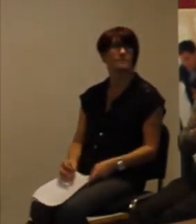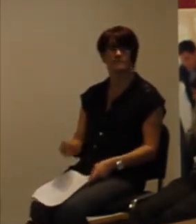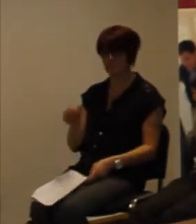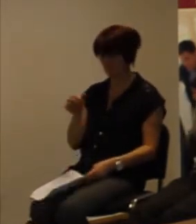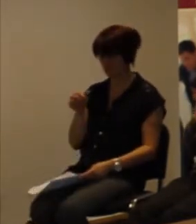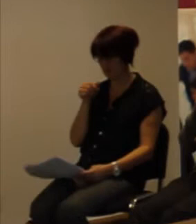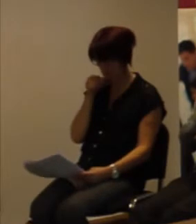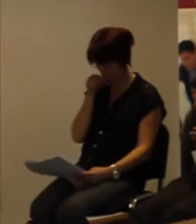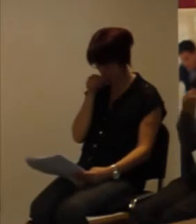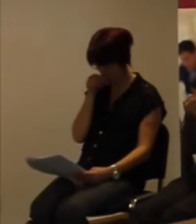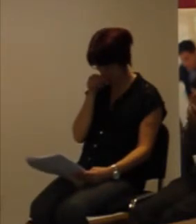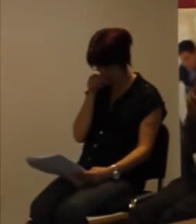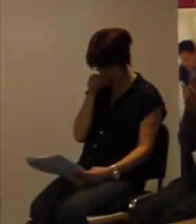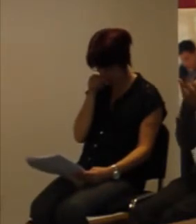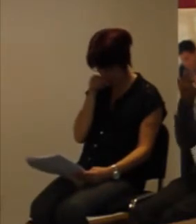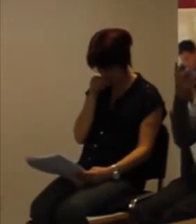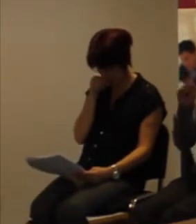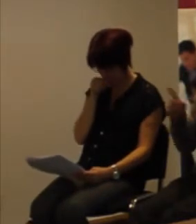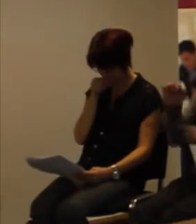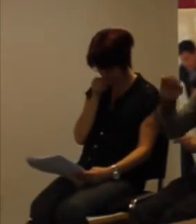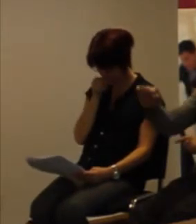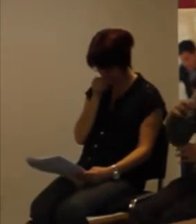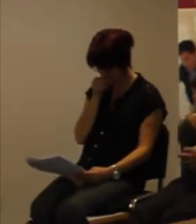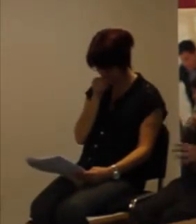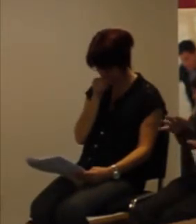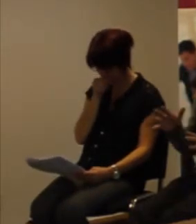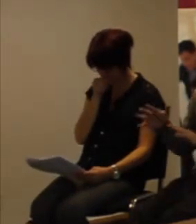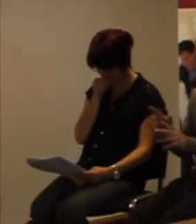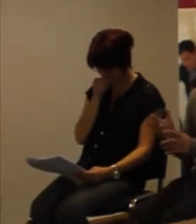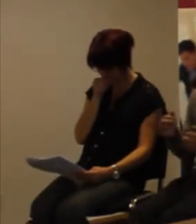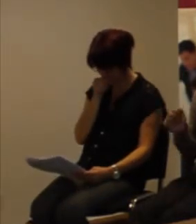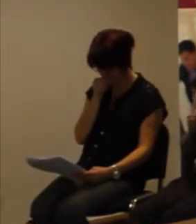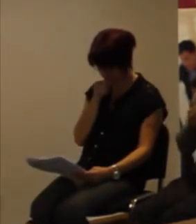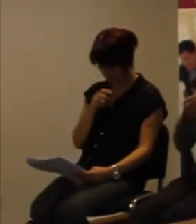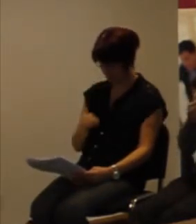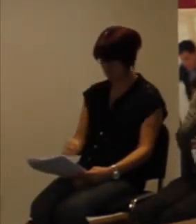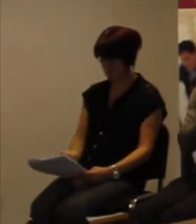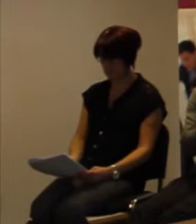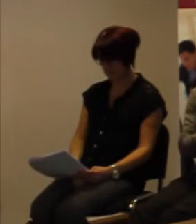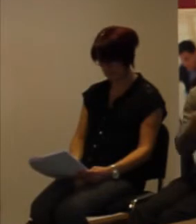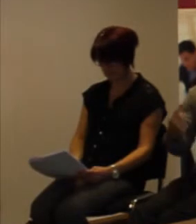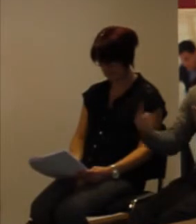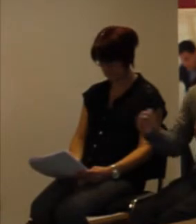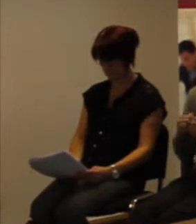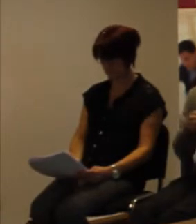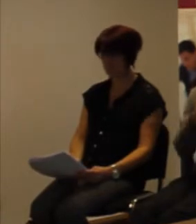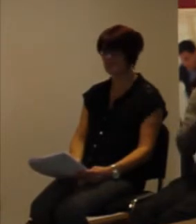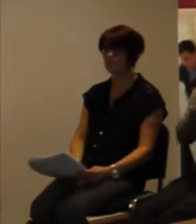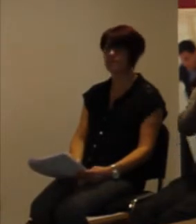so many different permutations, then working them all out can be a bit tricky. So that is something else.